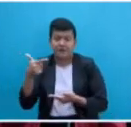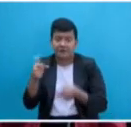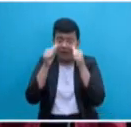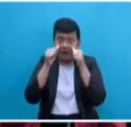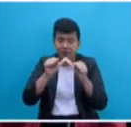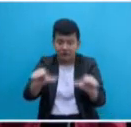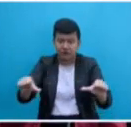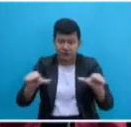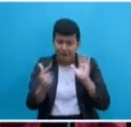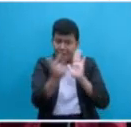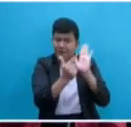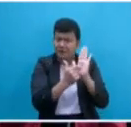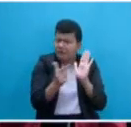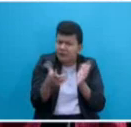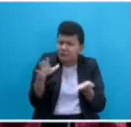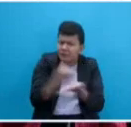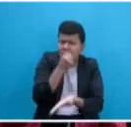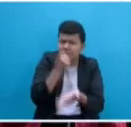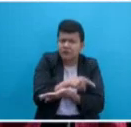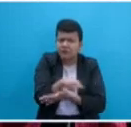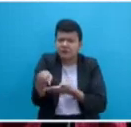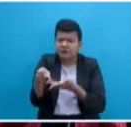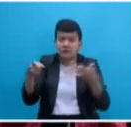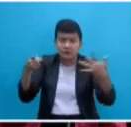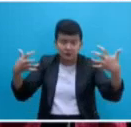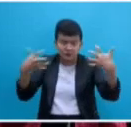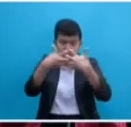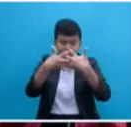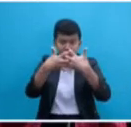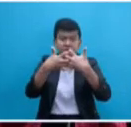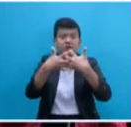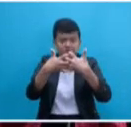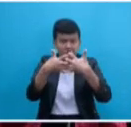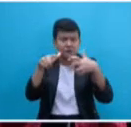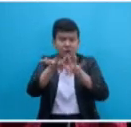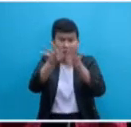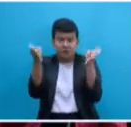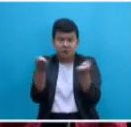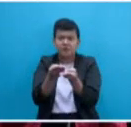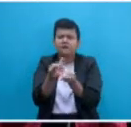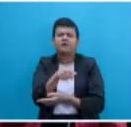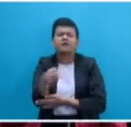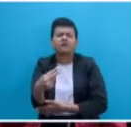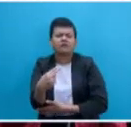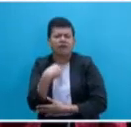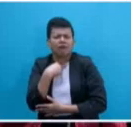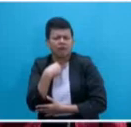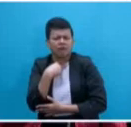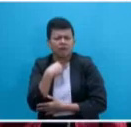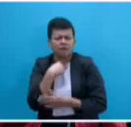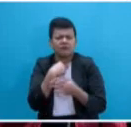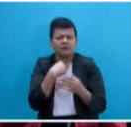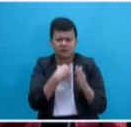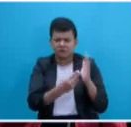their effectiveness in a rapidly modernizing world and avoid hiccups in service delivery. There was a promise to